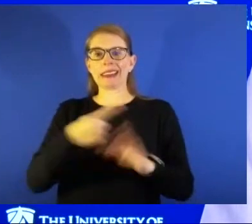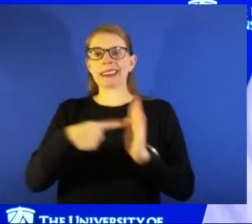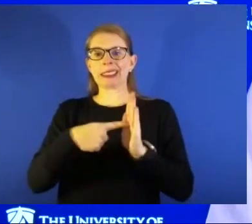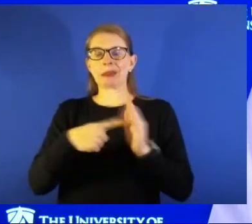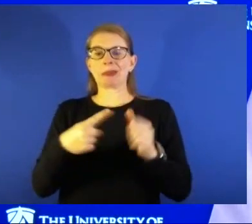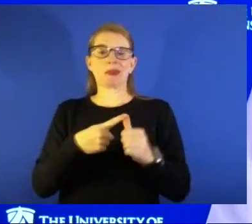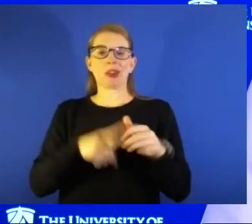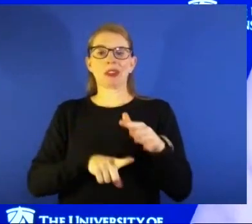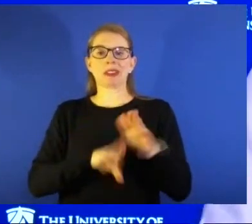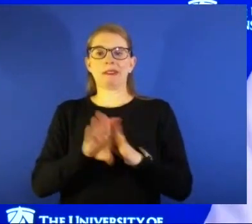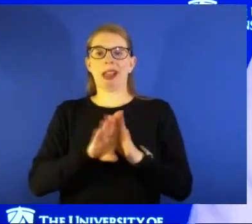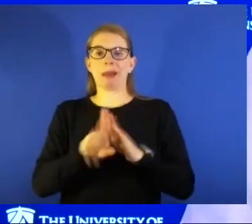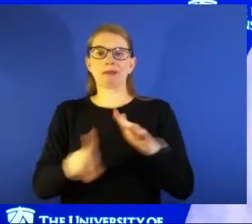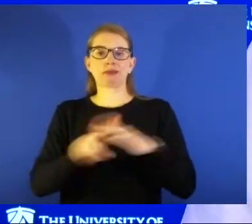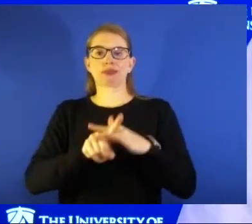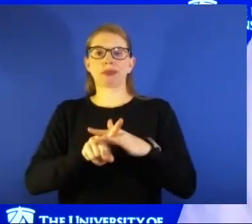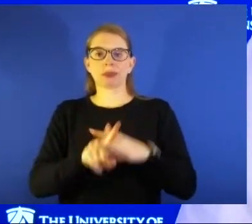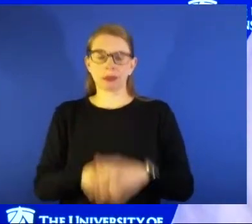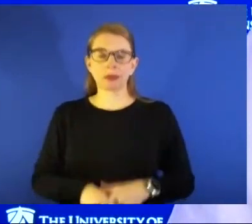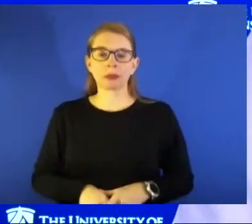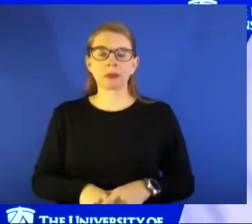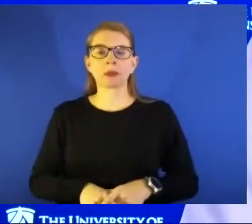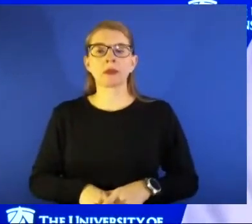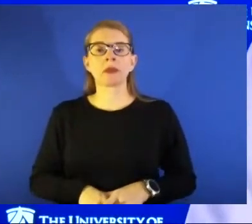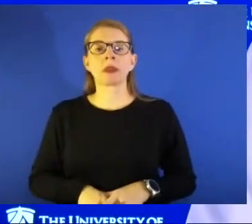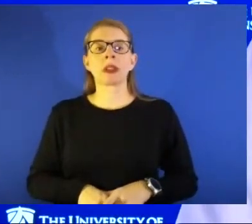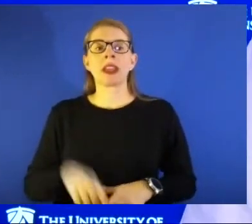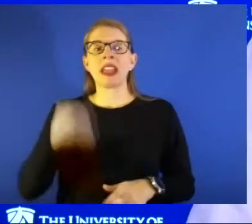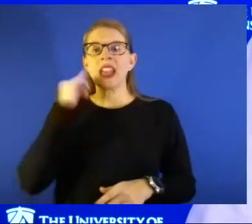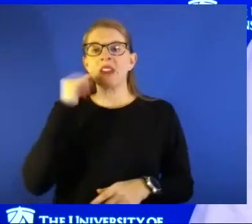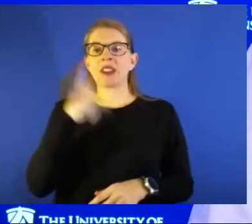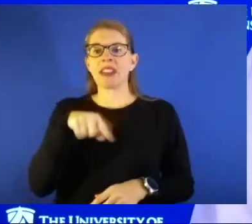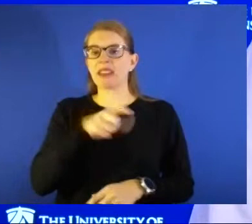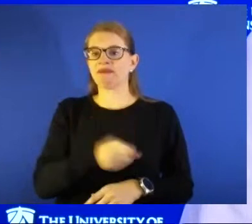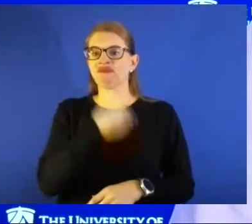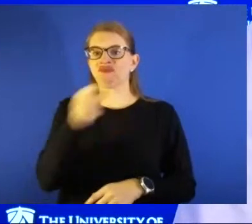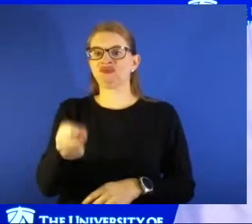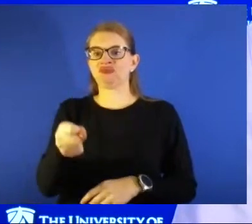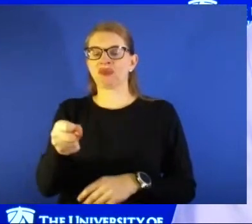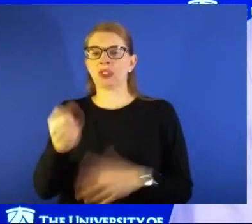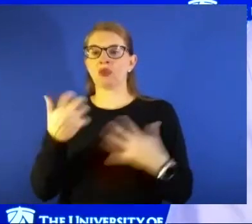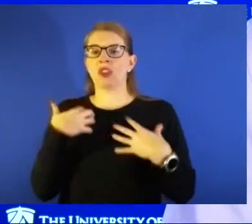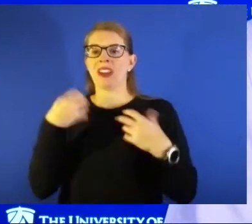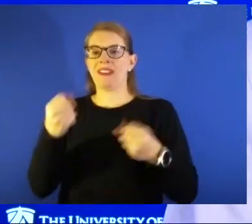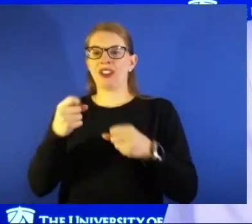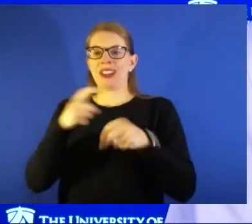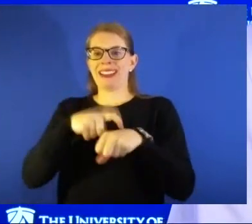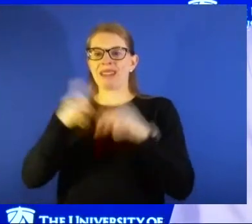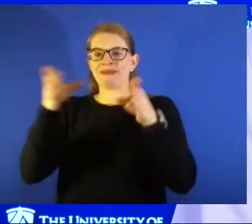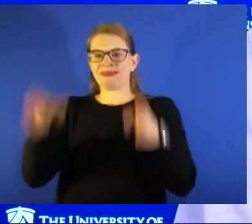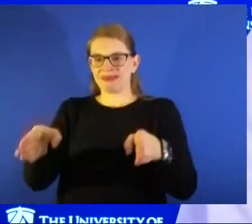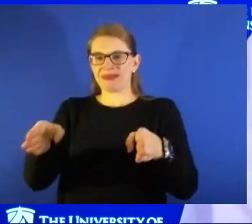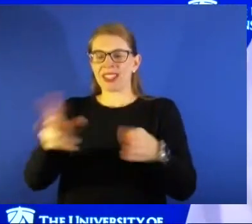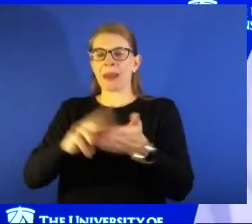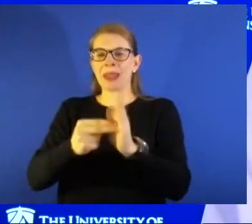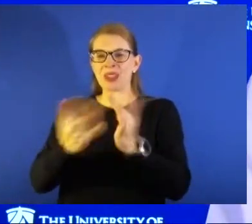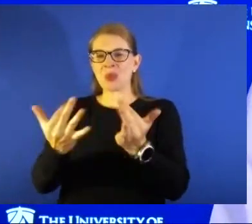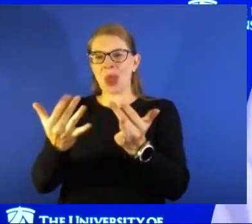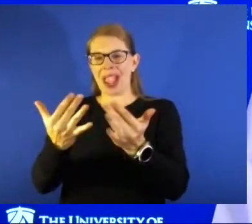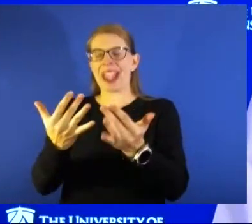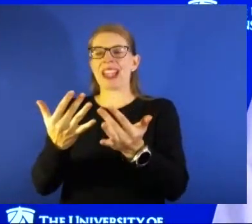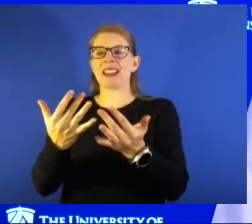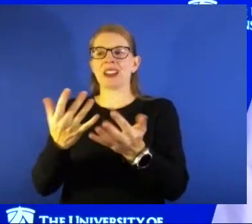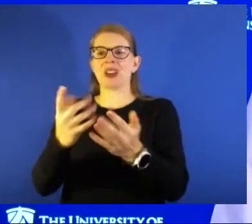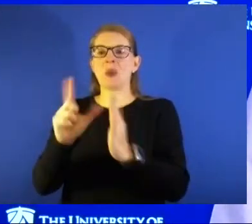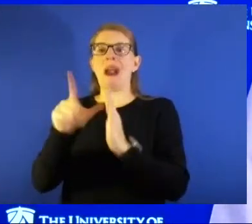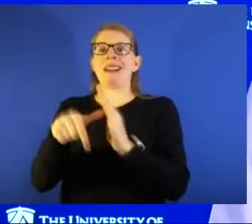on. If they get in that recovery period, it just takes some time for them to get out because they still may be on high levels of oxygen